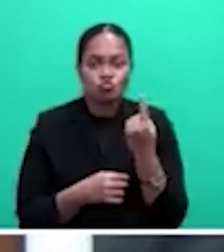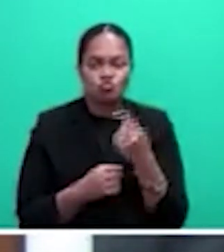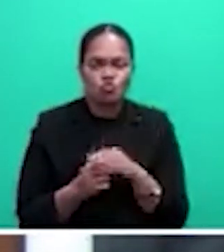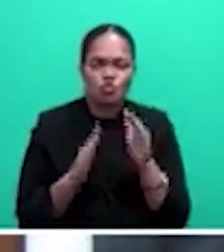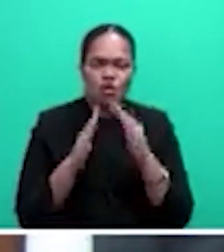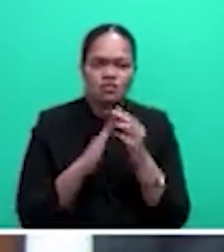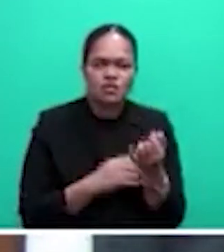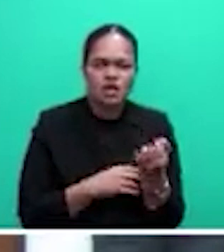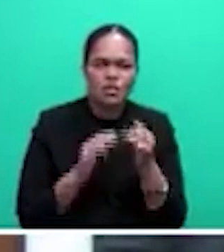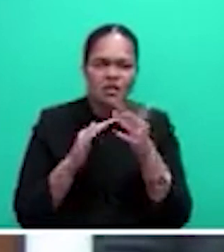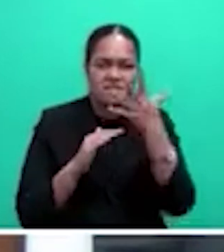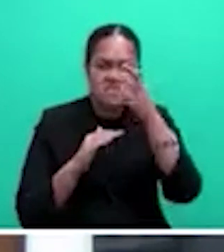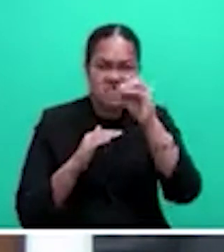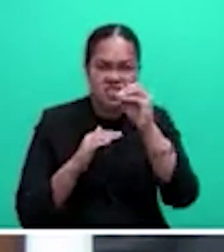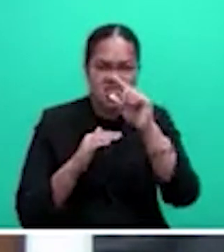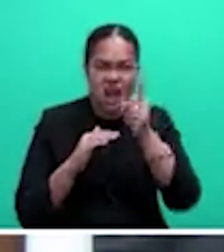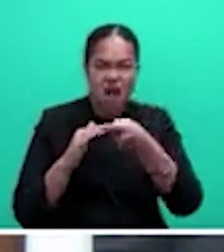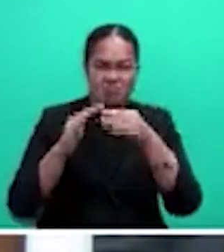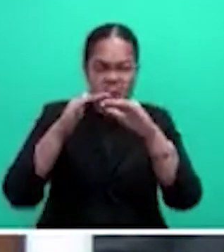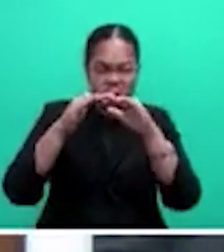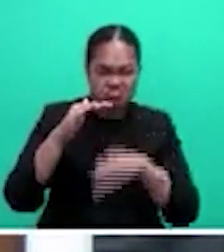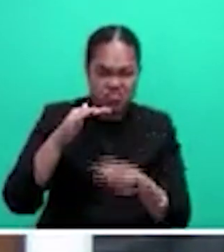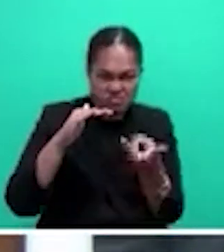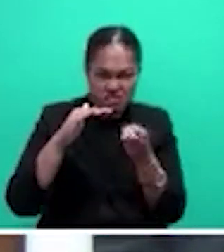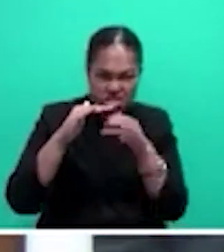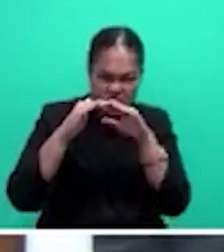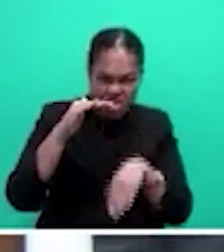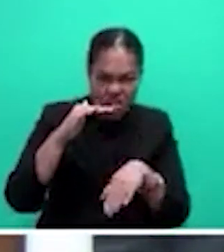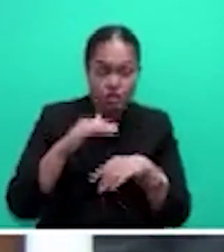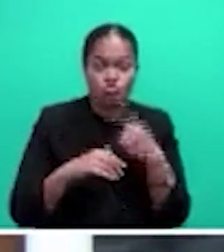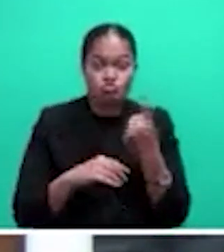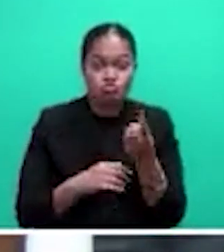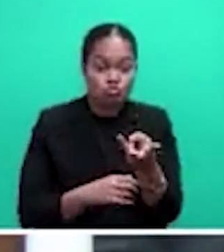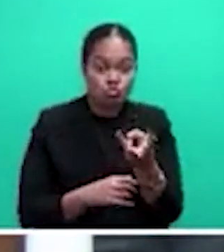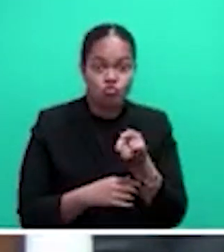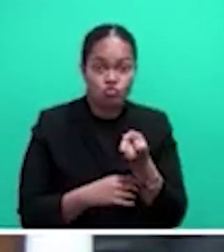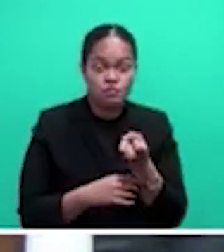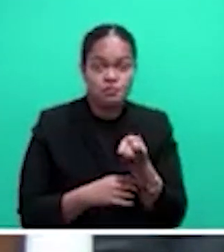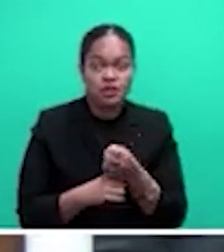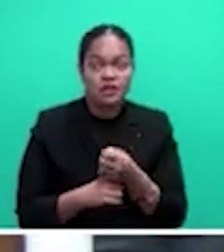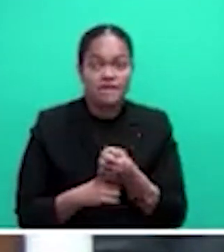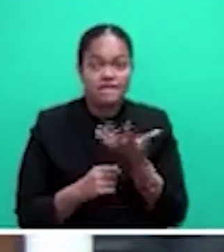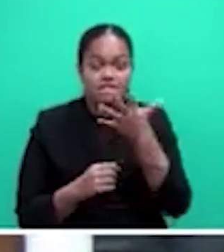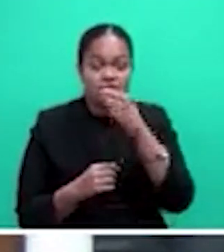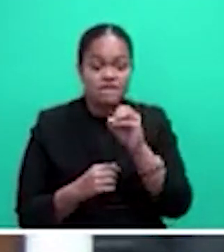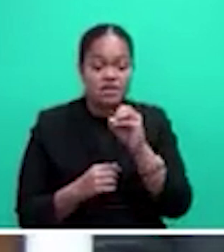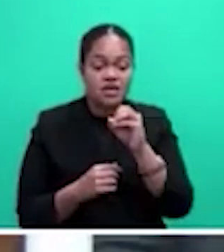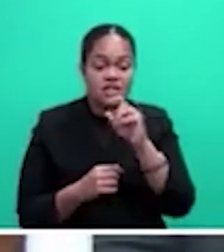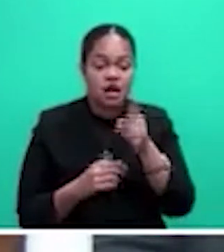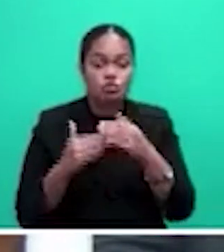income of below $50,000, as well as those earning household income of between $50,001